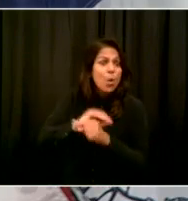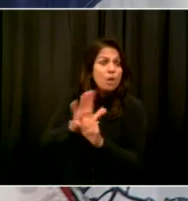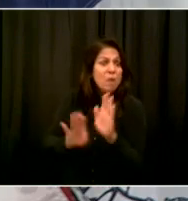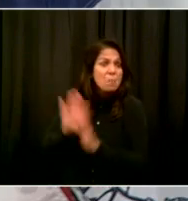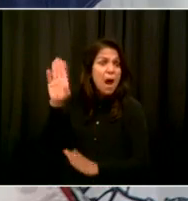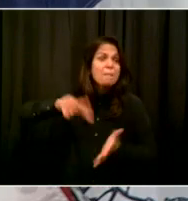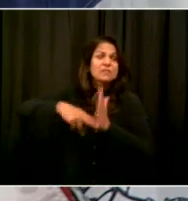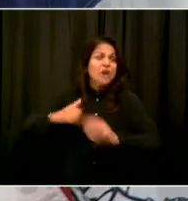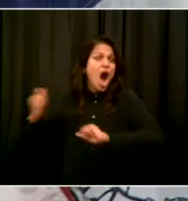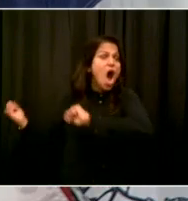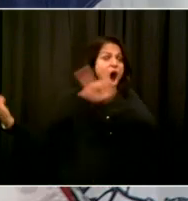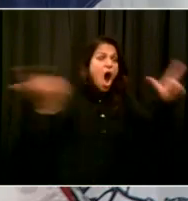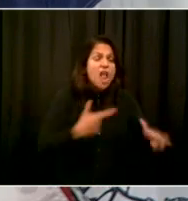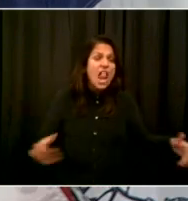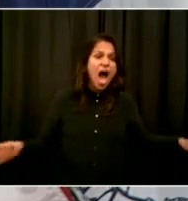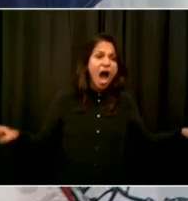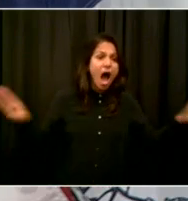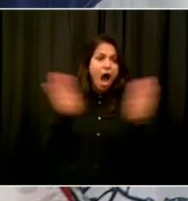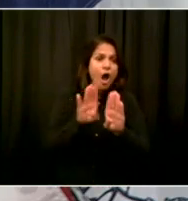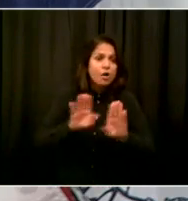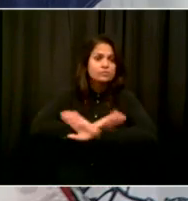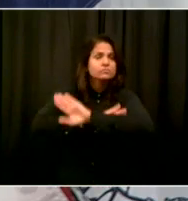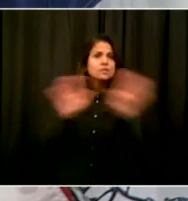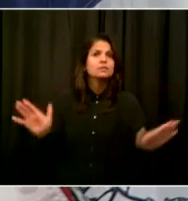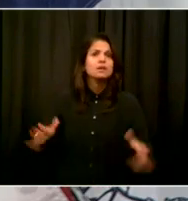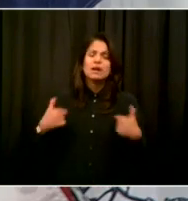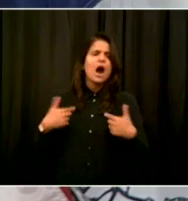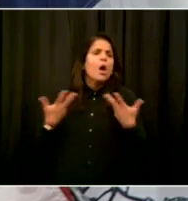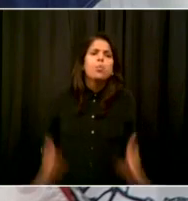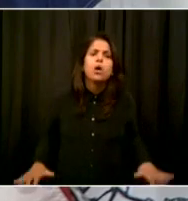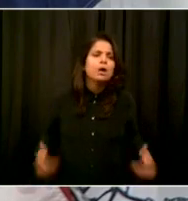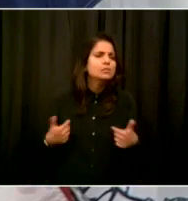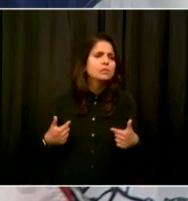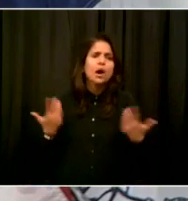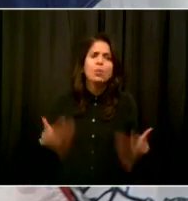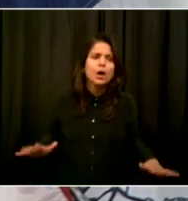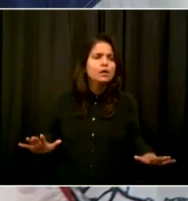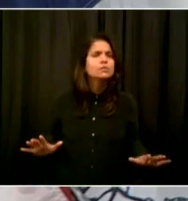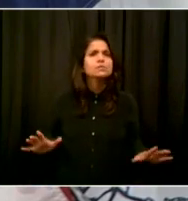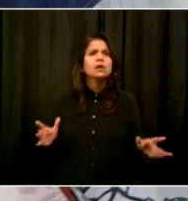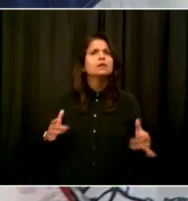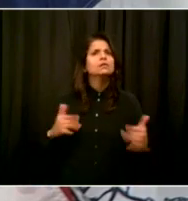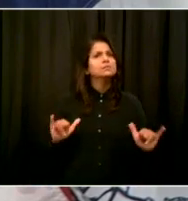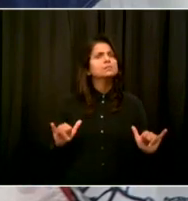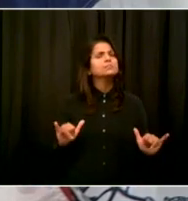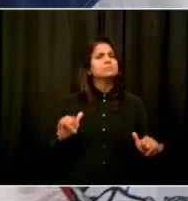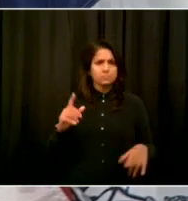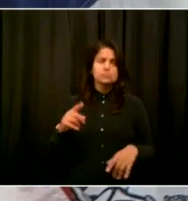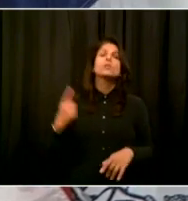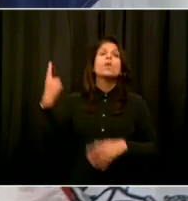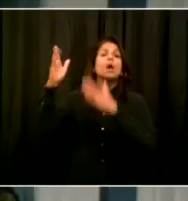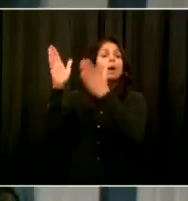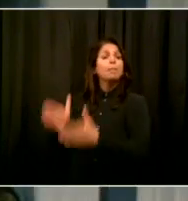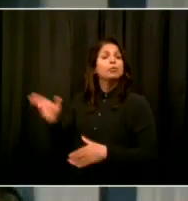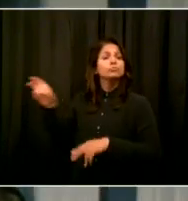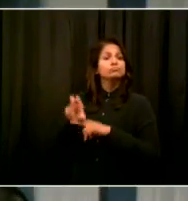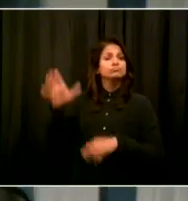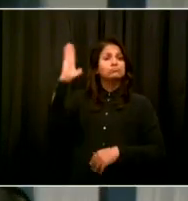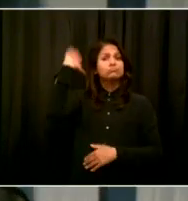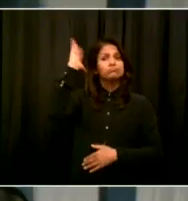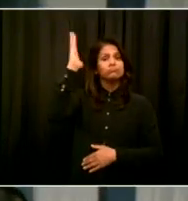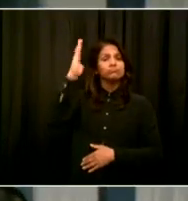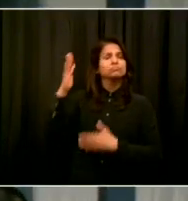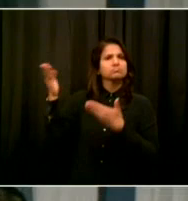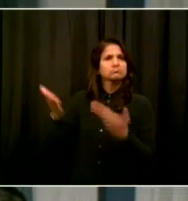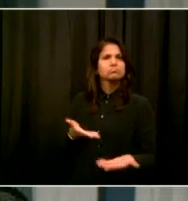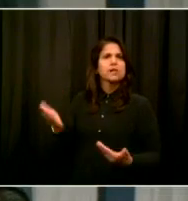to give you an update and give you the guidance you need to help us stop the second wave, the city's doctor, our health commissioner,